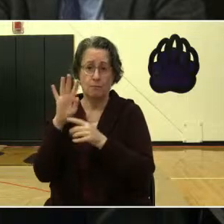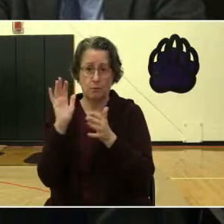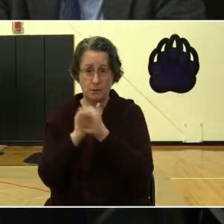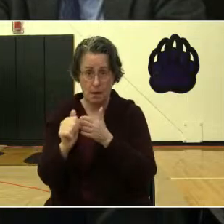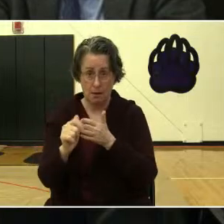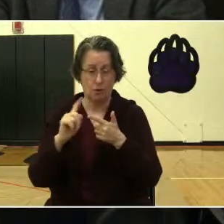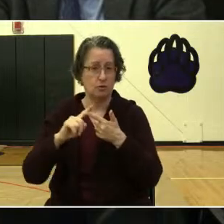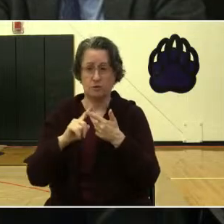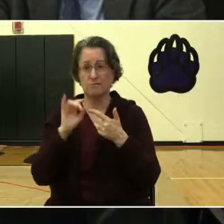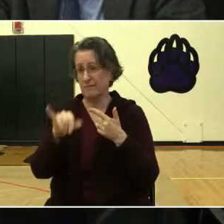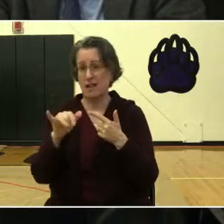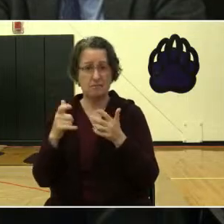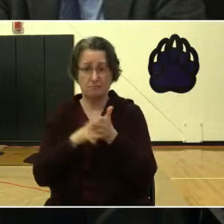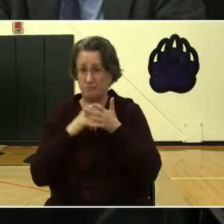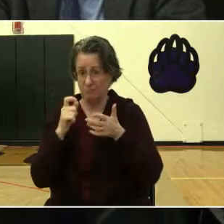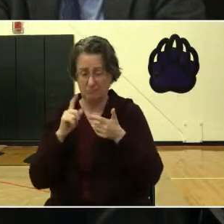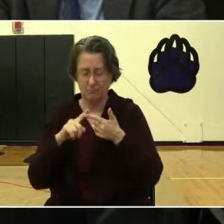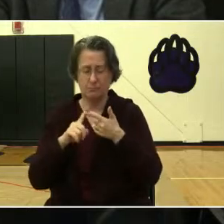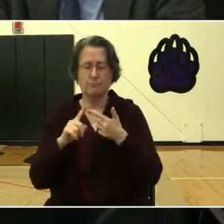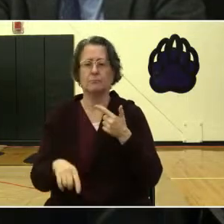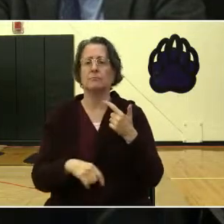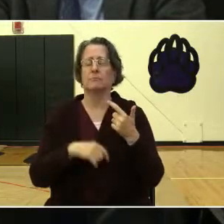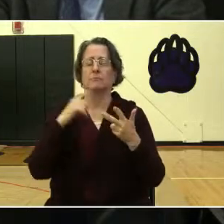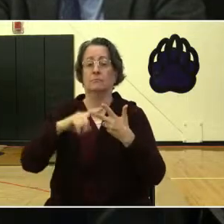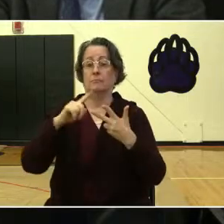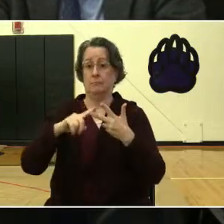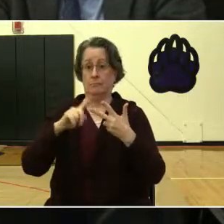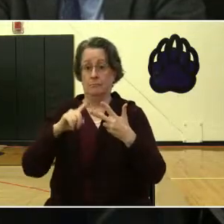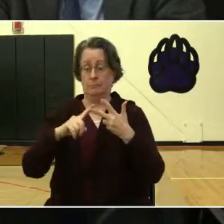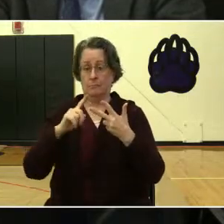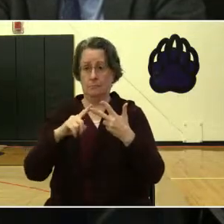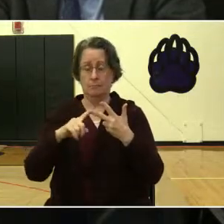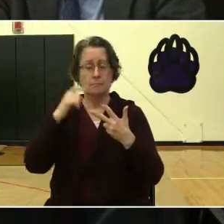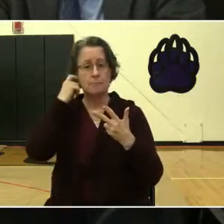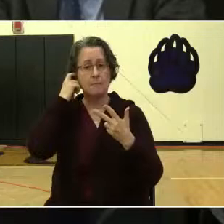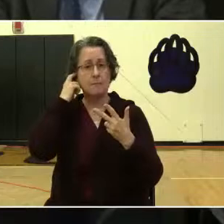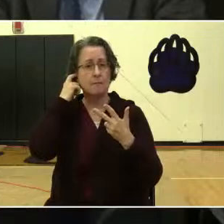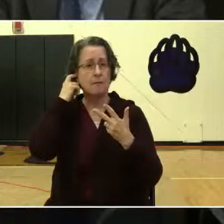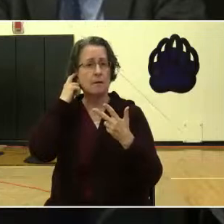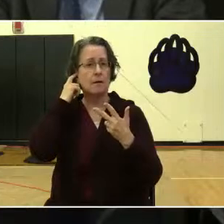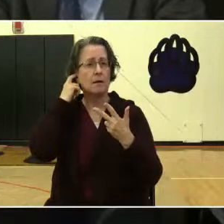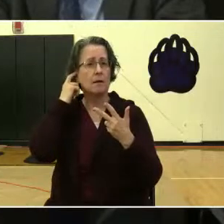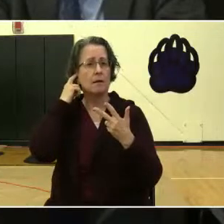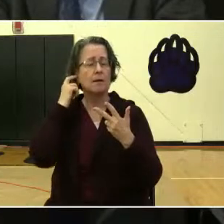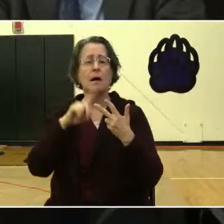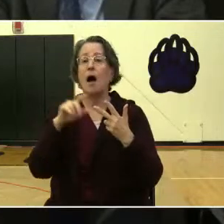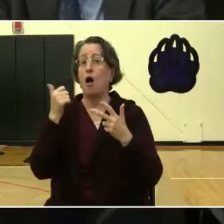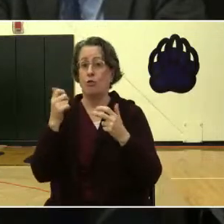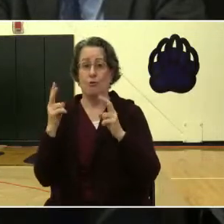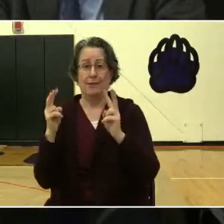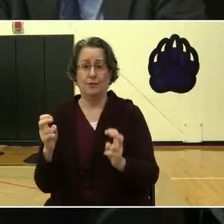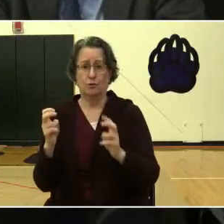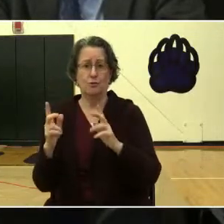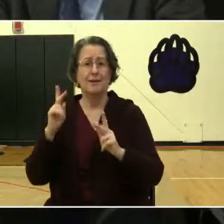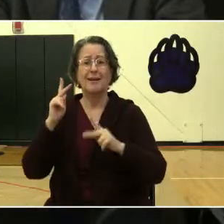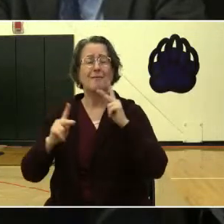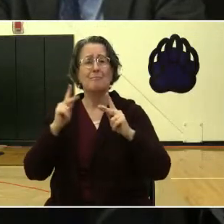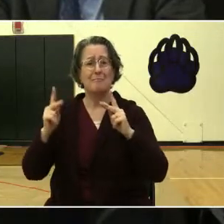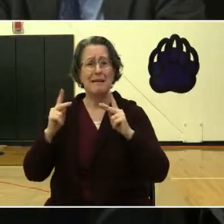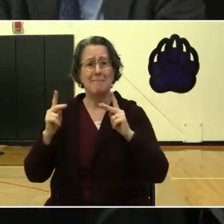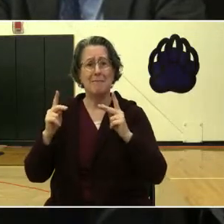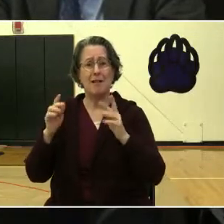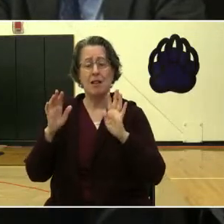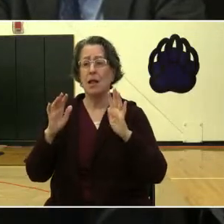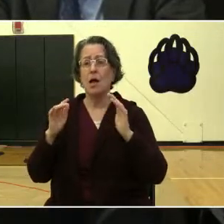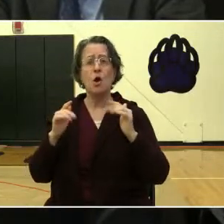the next category are compression issues so the issue here is where you've got people who are lower than a department head